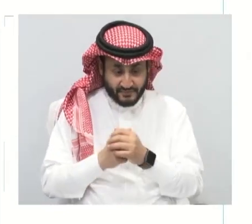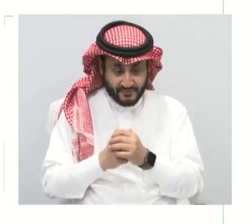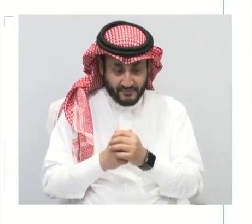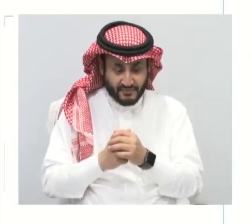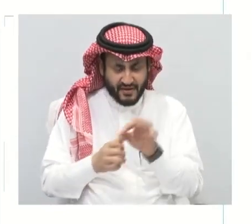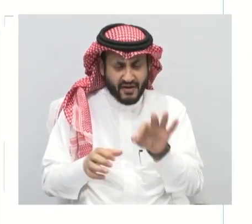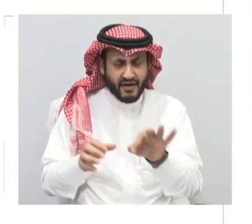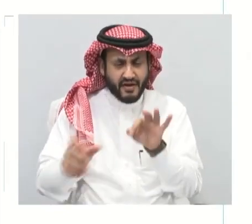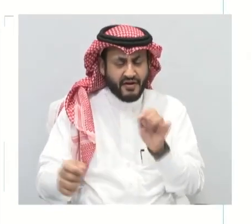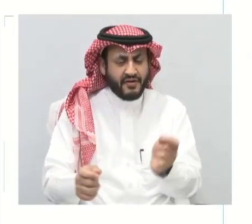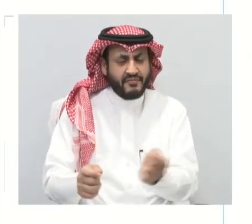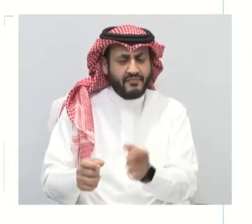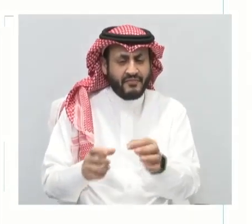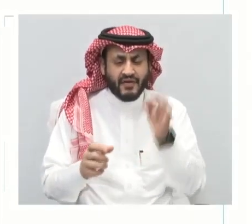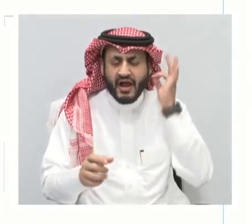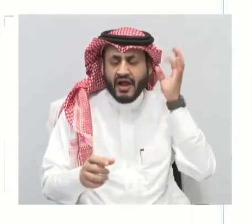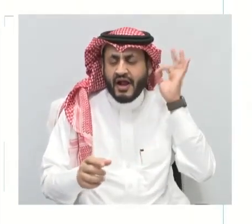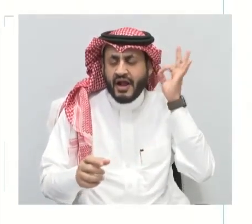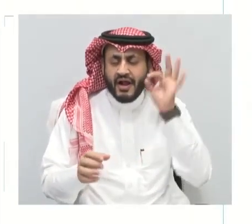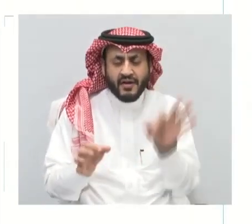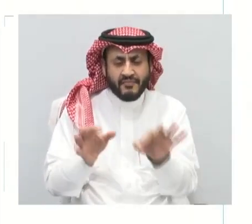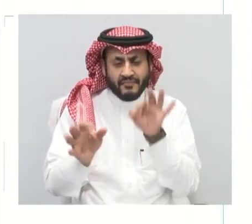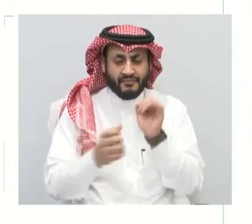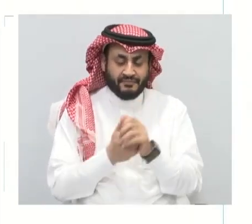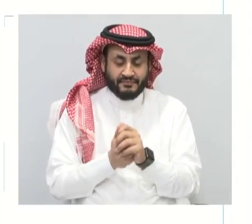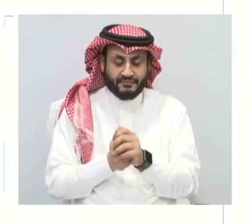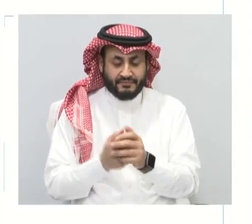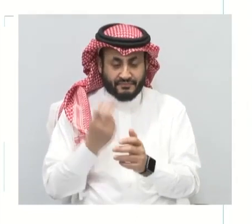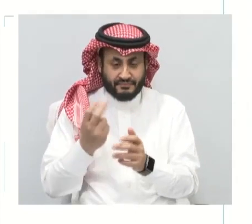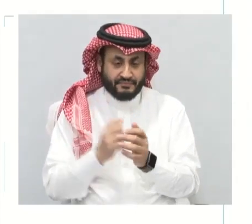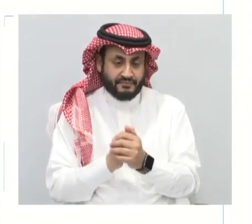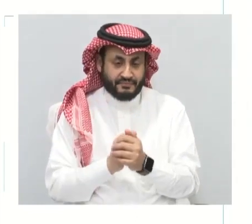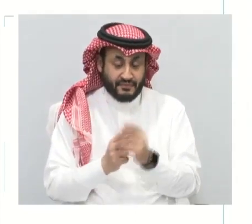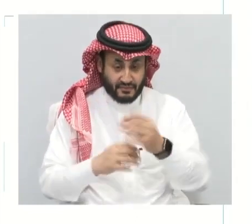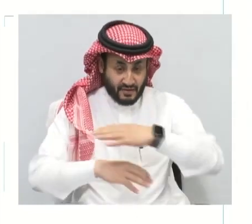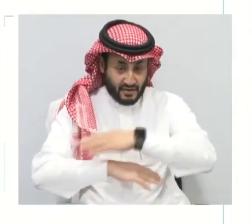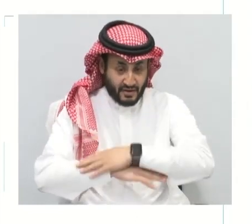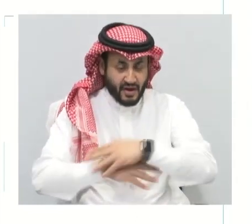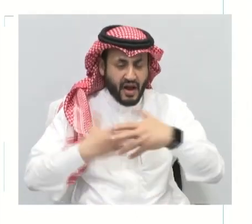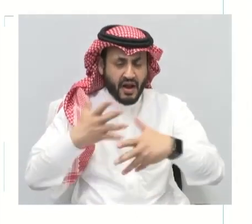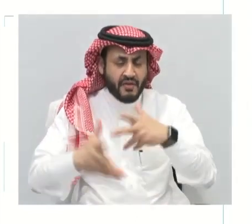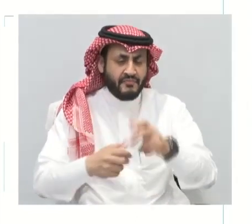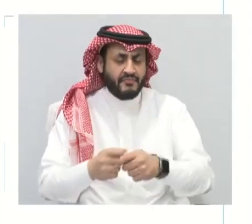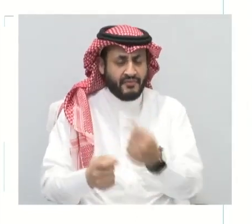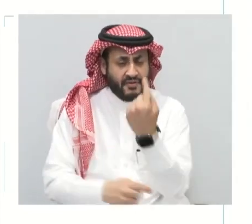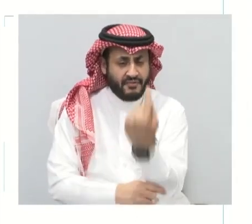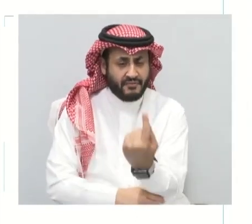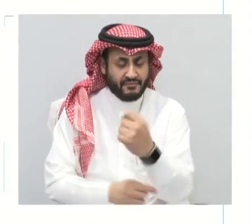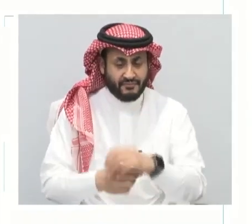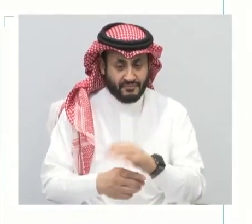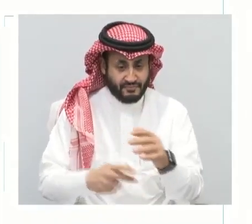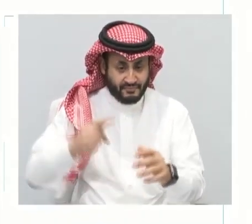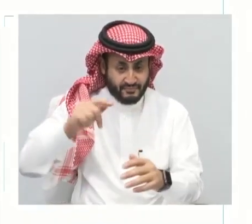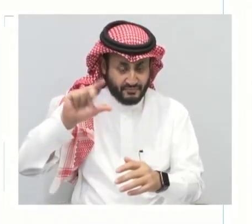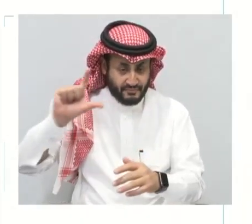take notes from voice messages. Students will be able to use polite expressions when making requests using